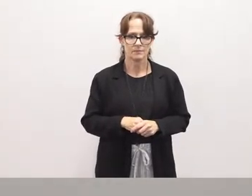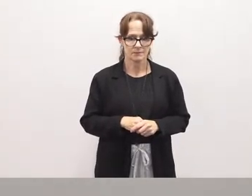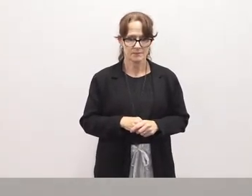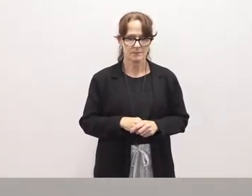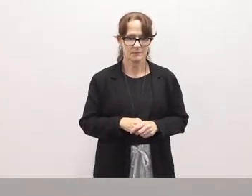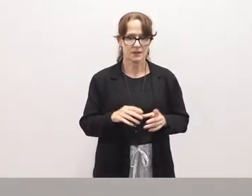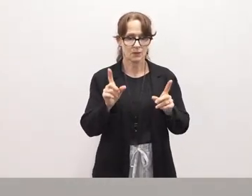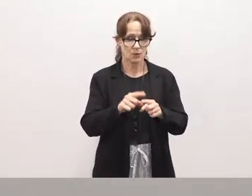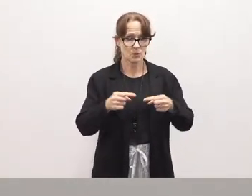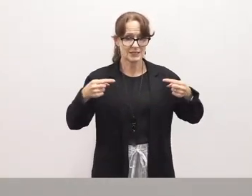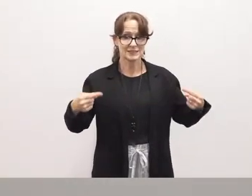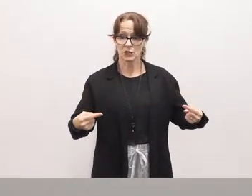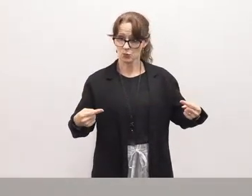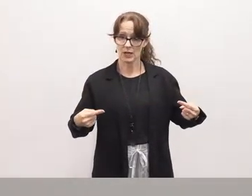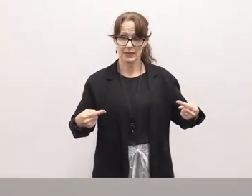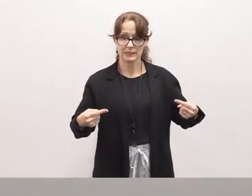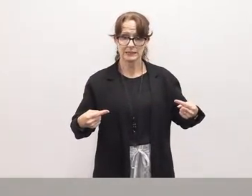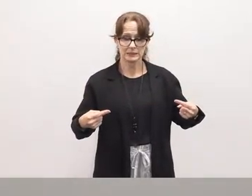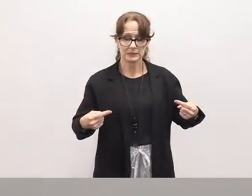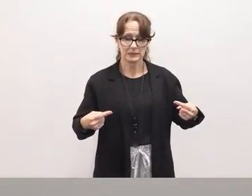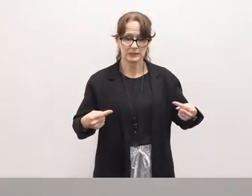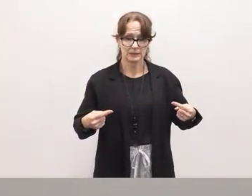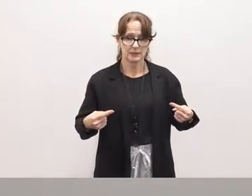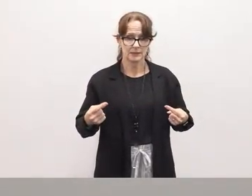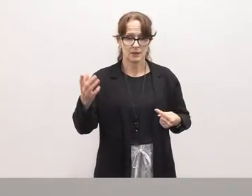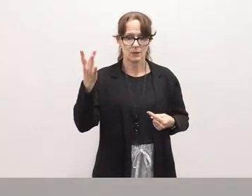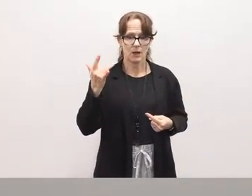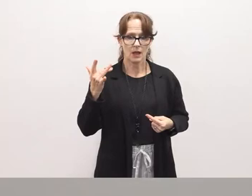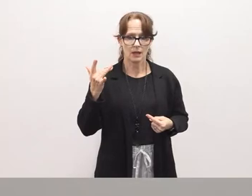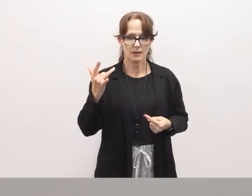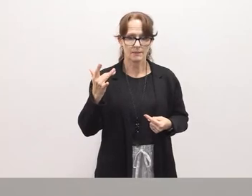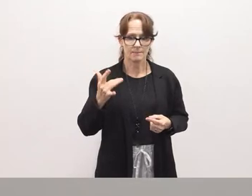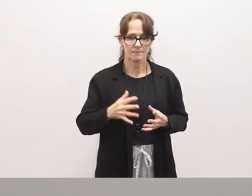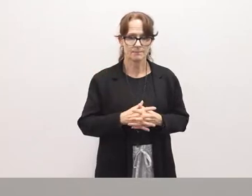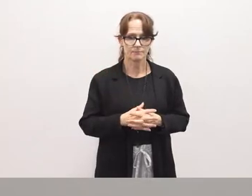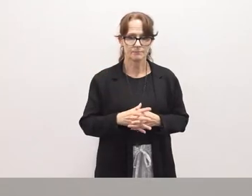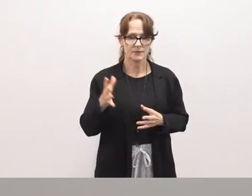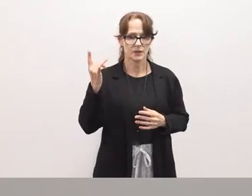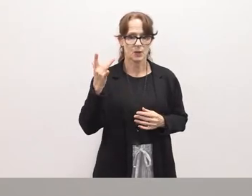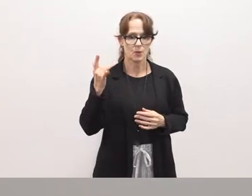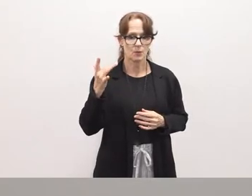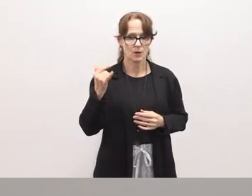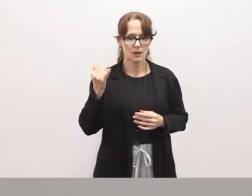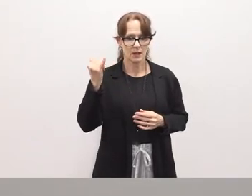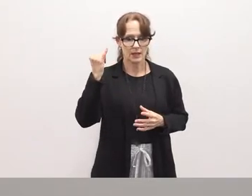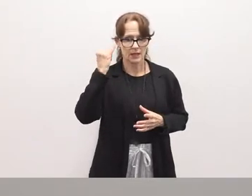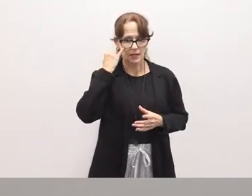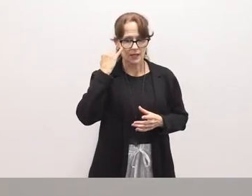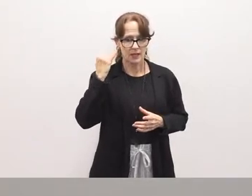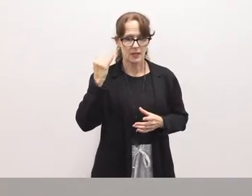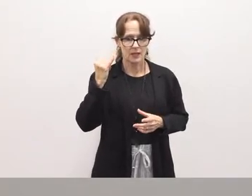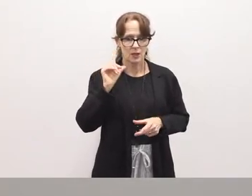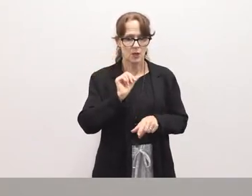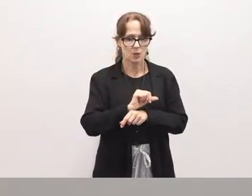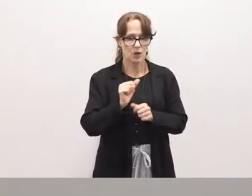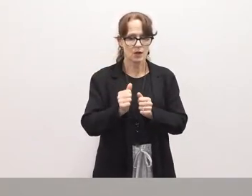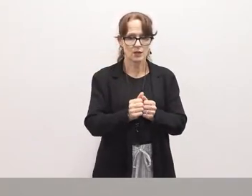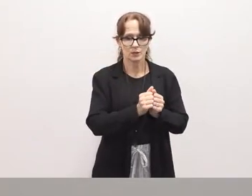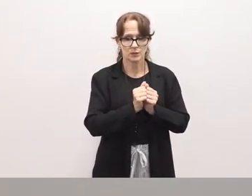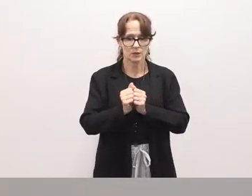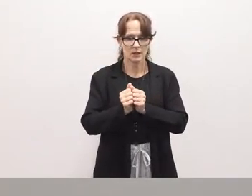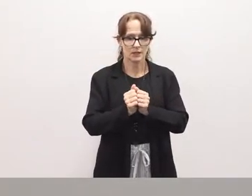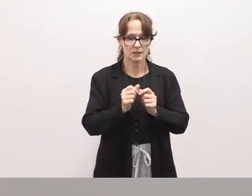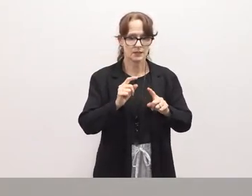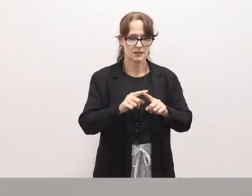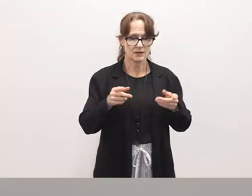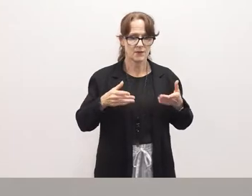we're disagreeing about, I think, is why. And the why is, if we're going to work together in a different